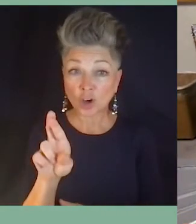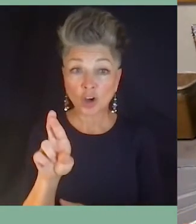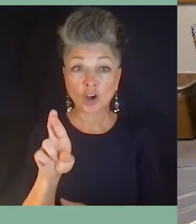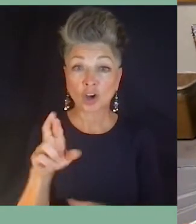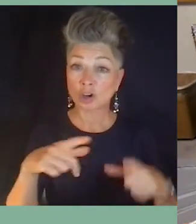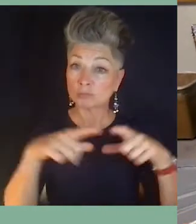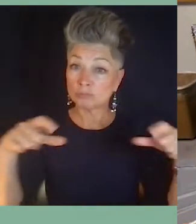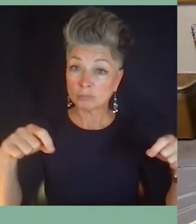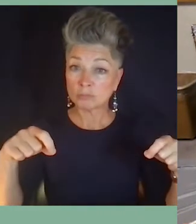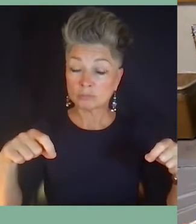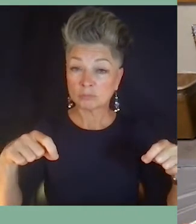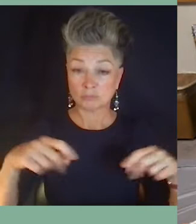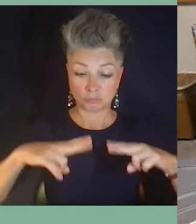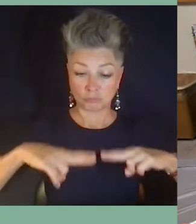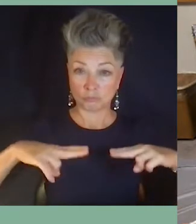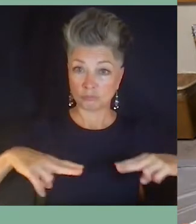I just put them on